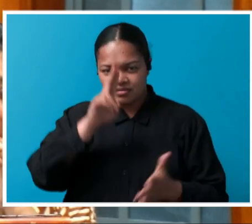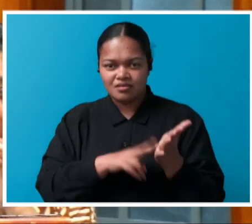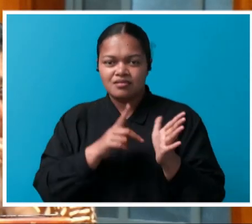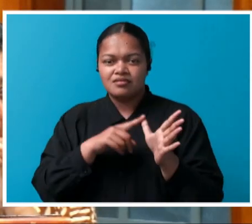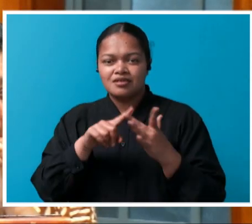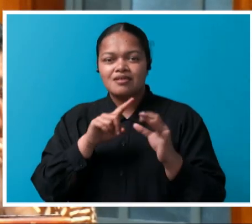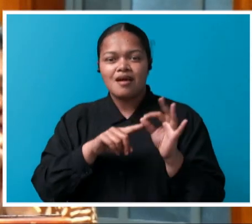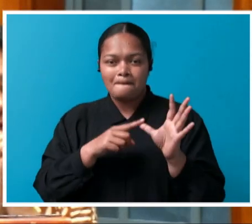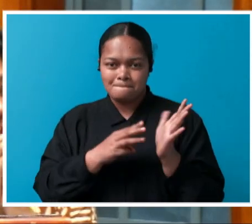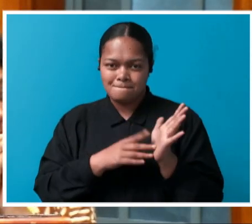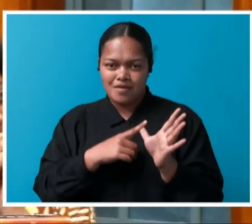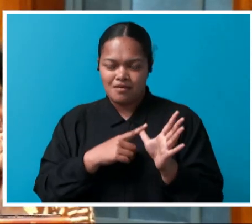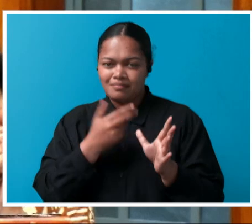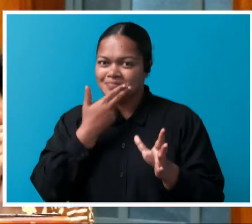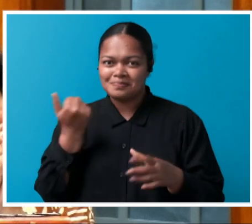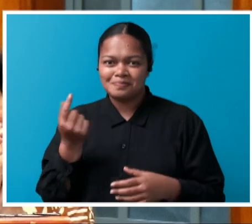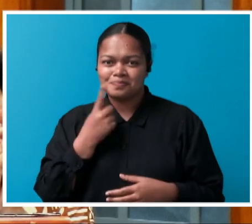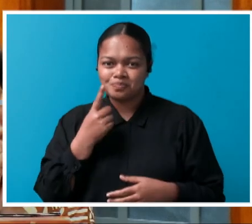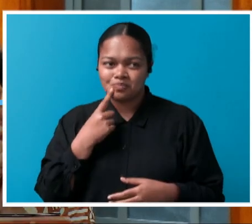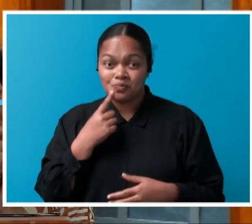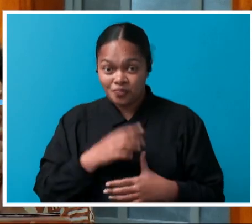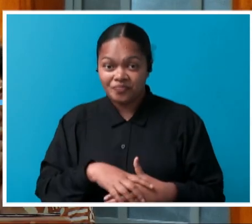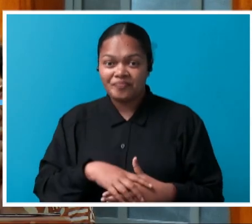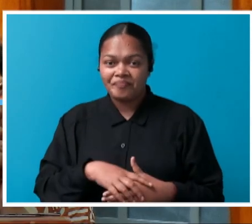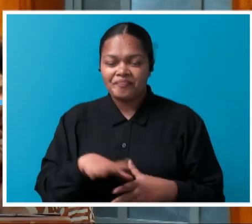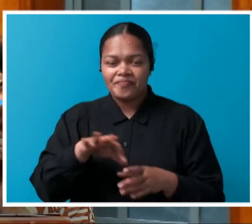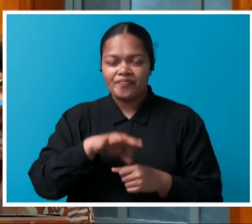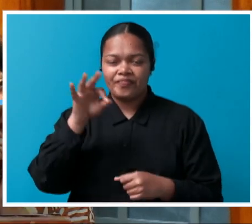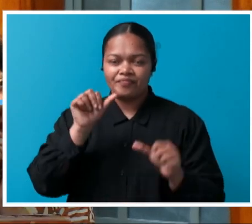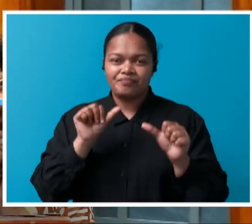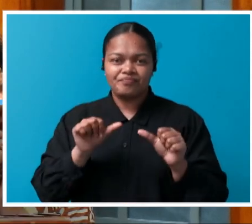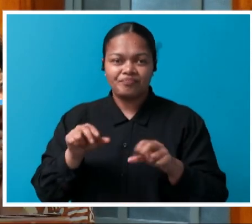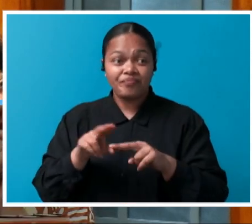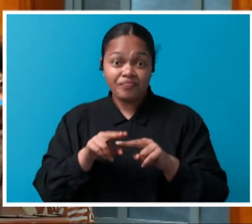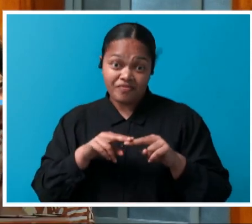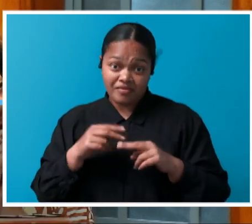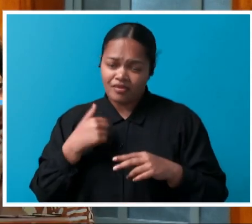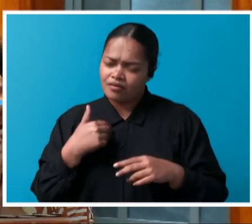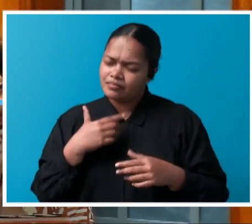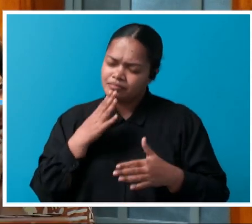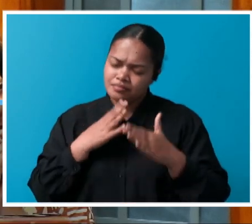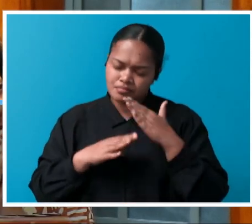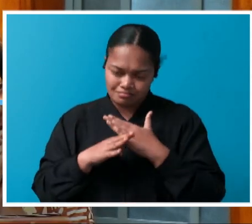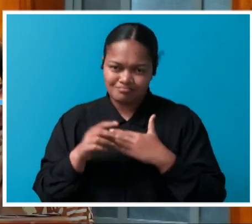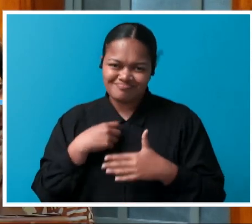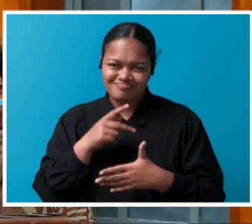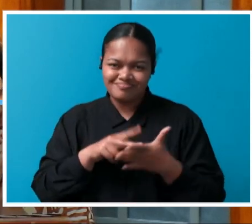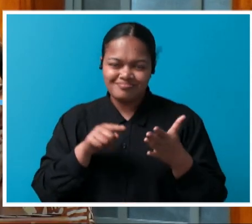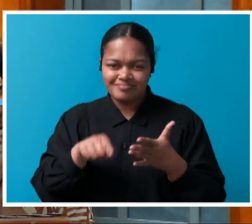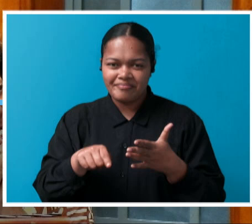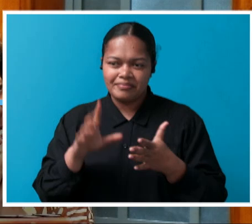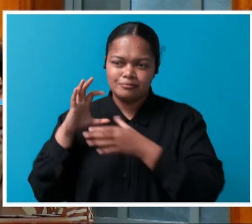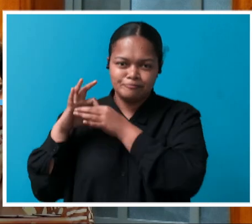speech as the newly elected President of Fiji. I am much humbled to be part of this historic